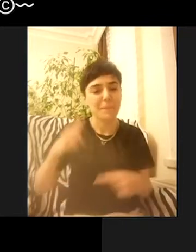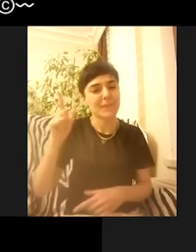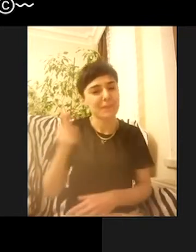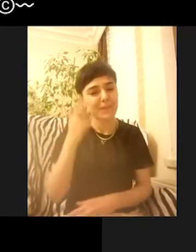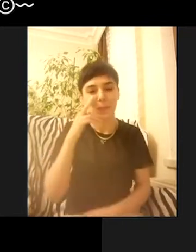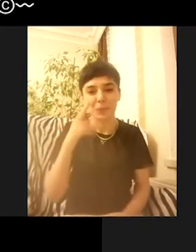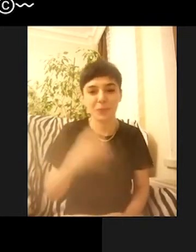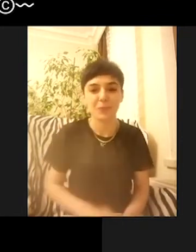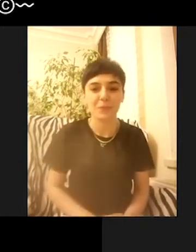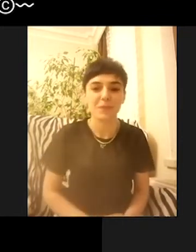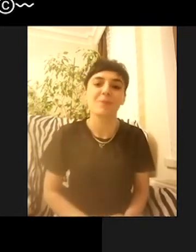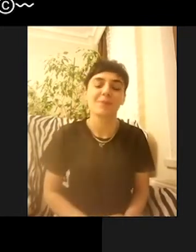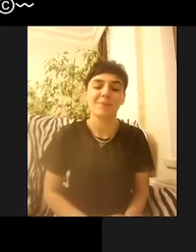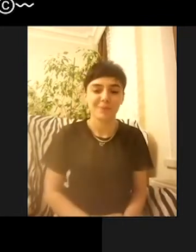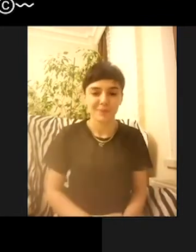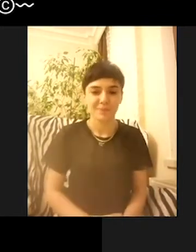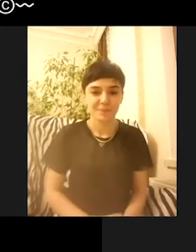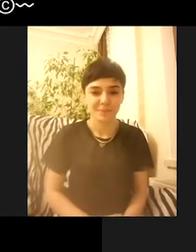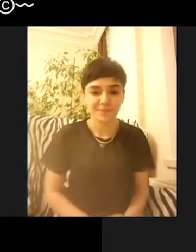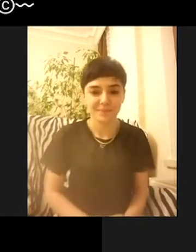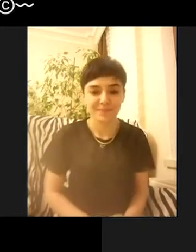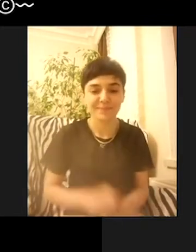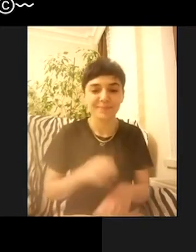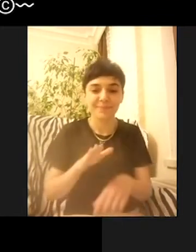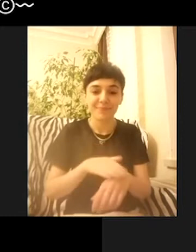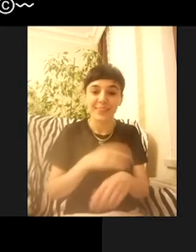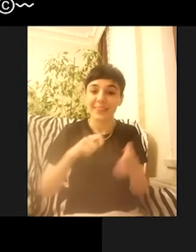She's named Arzu.